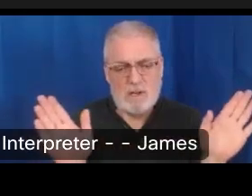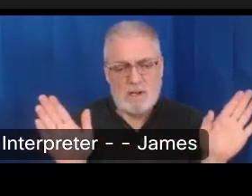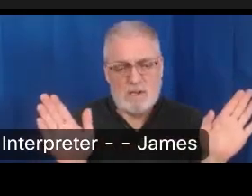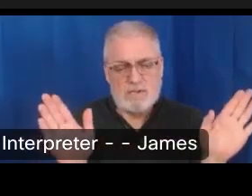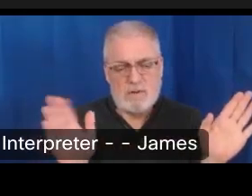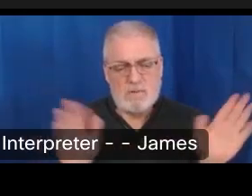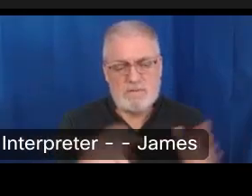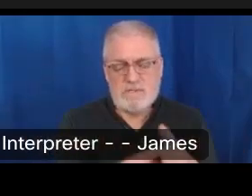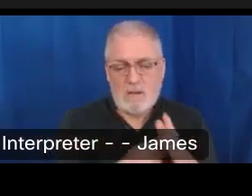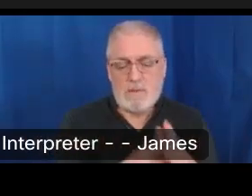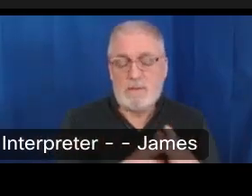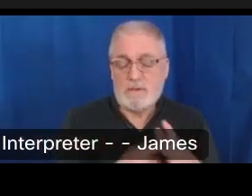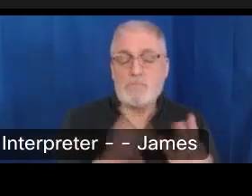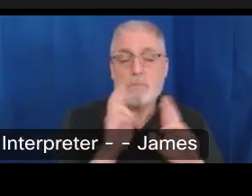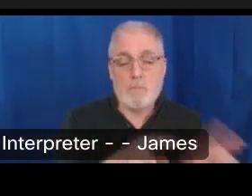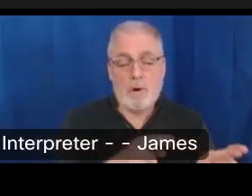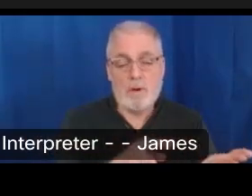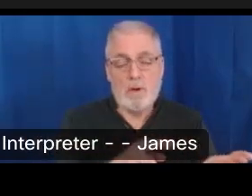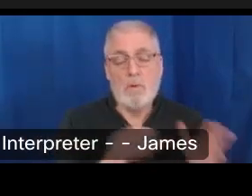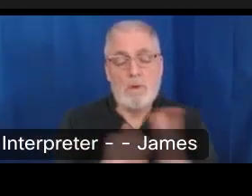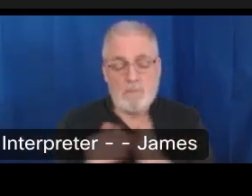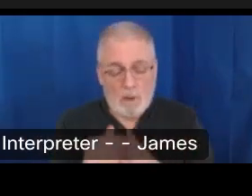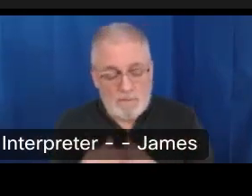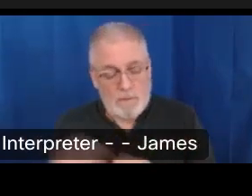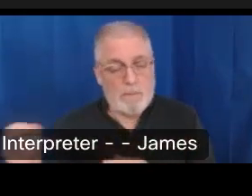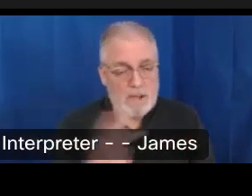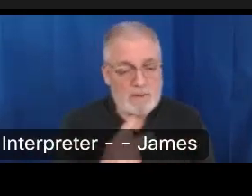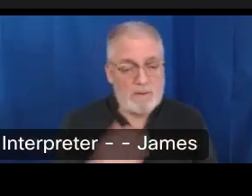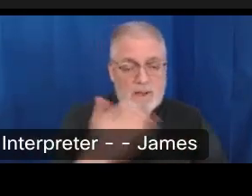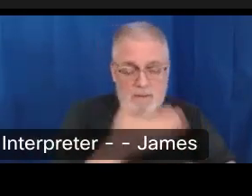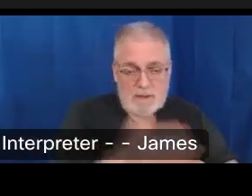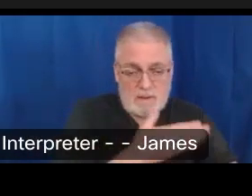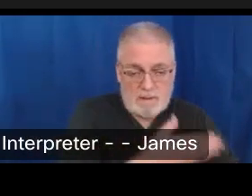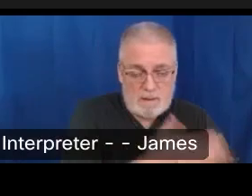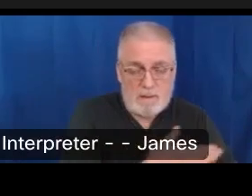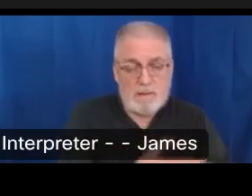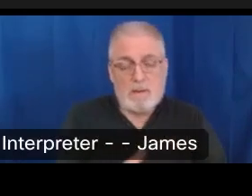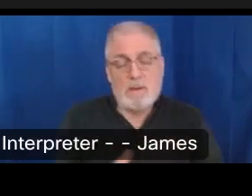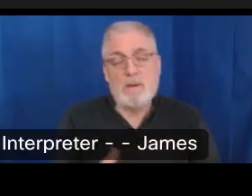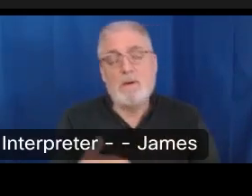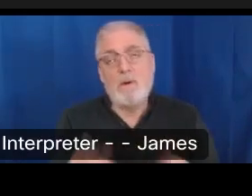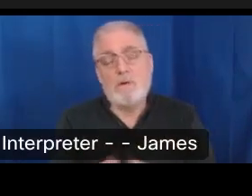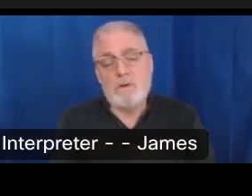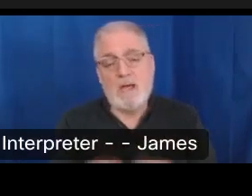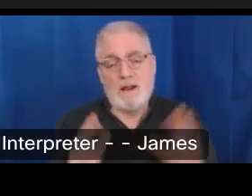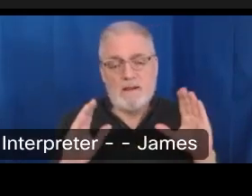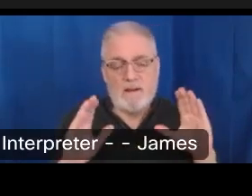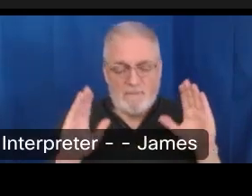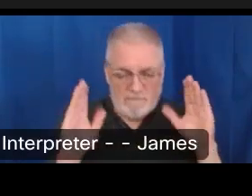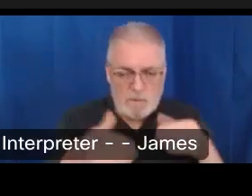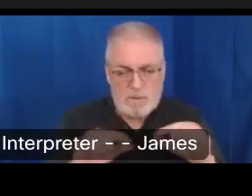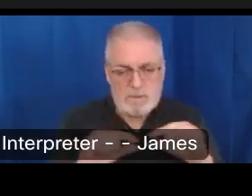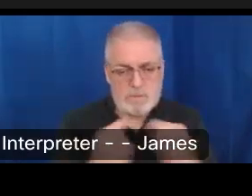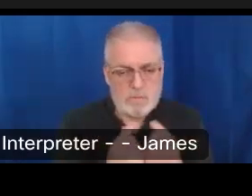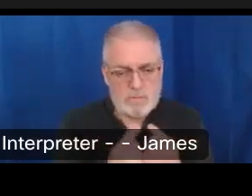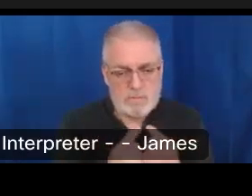was recommended. We've updated it. We've occasionally had focus groups to look at specific areas like housing, for